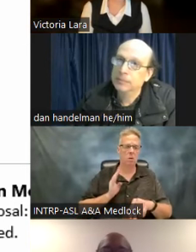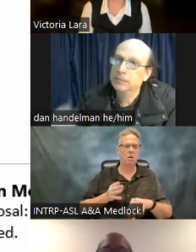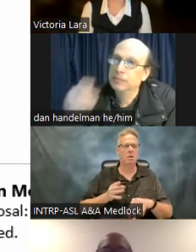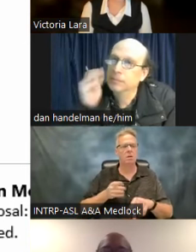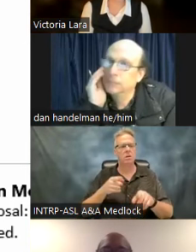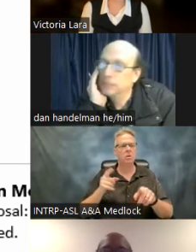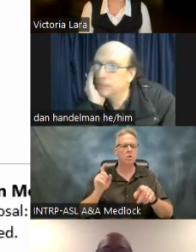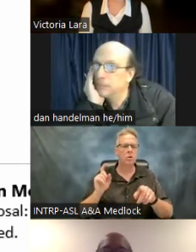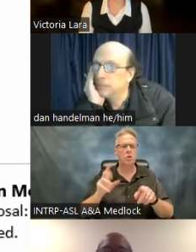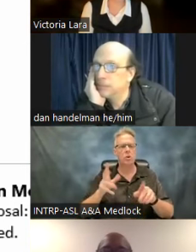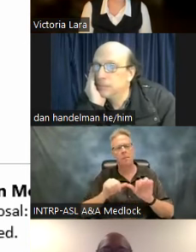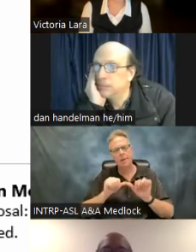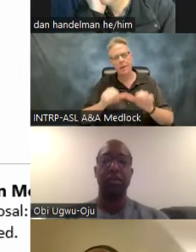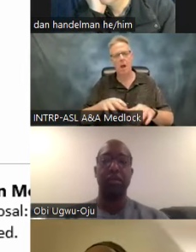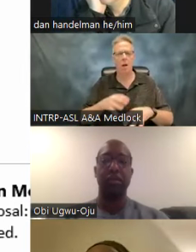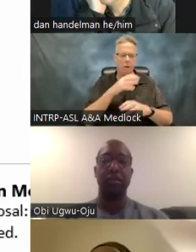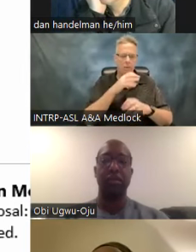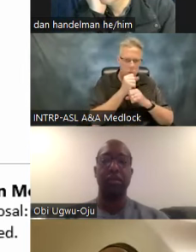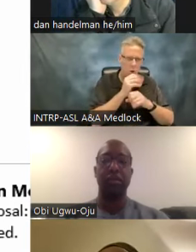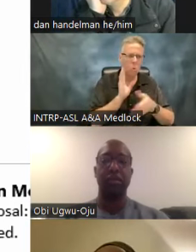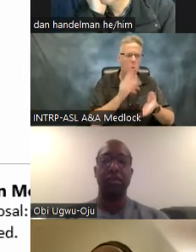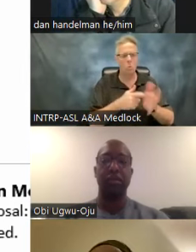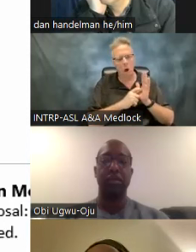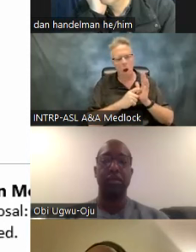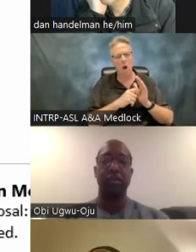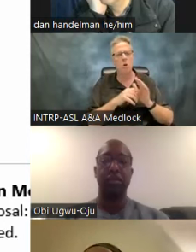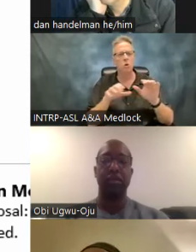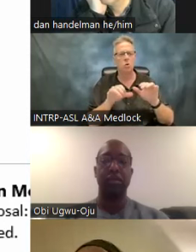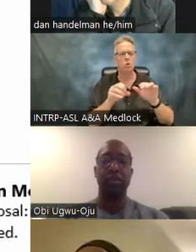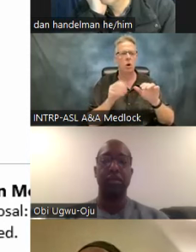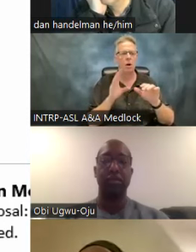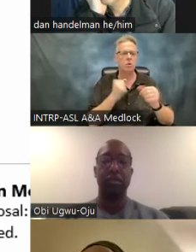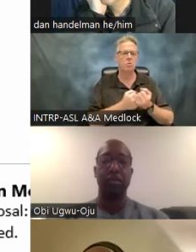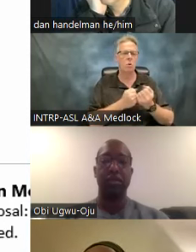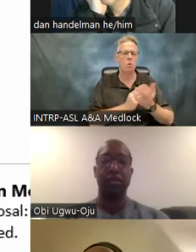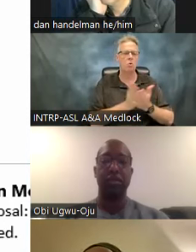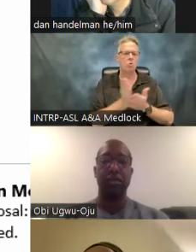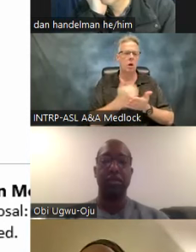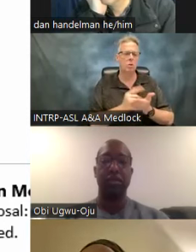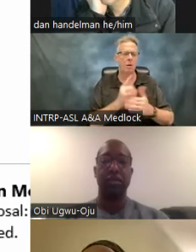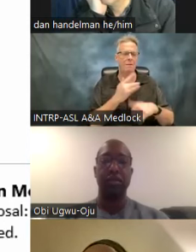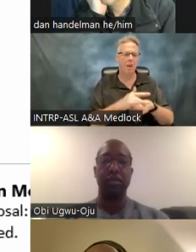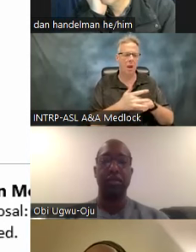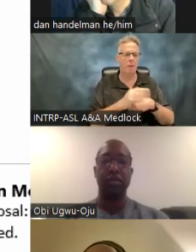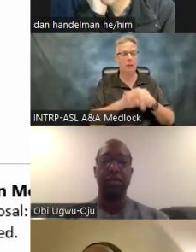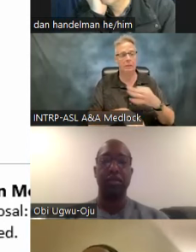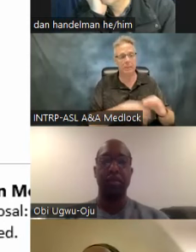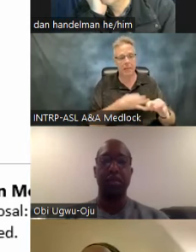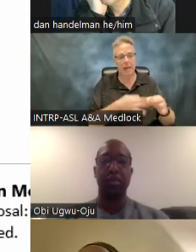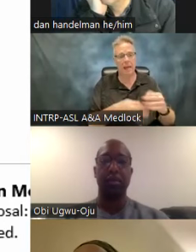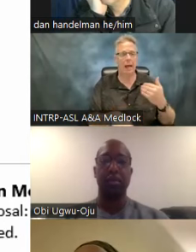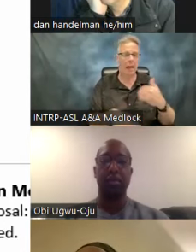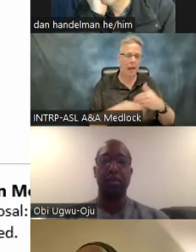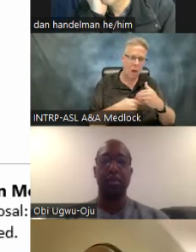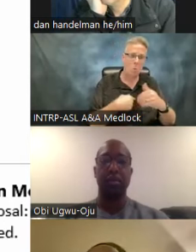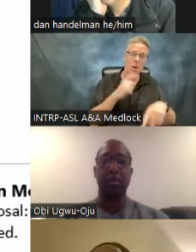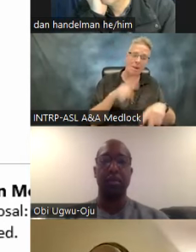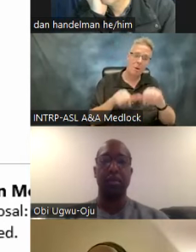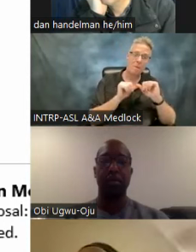board should maintain confidentiality, we're required to do so, and support transparency where available, rather than saying like we have to maintain